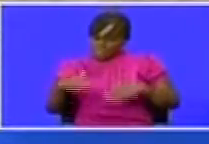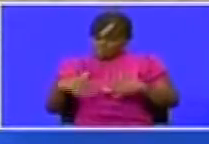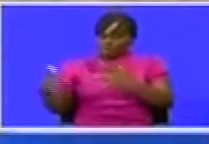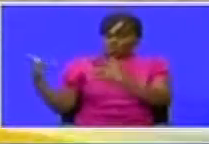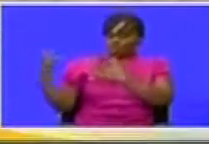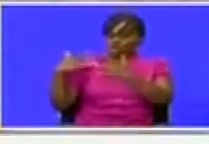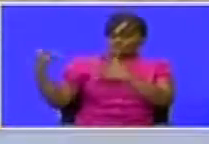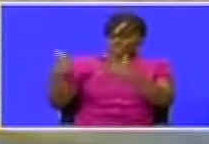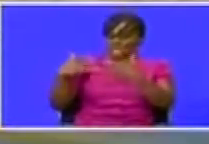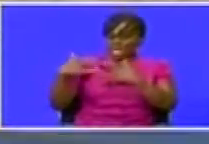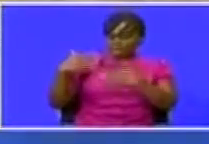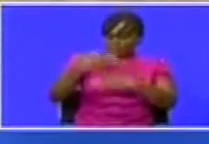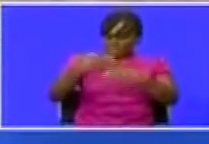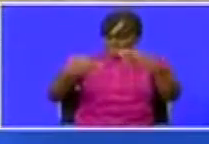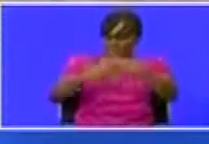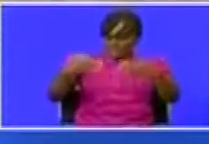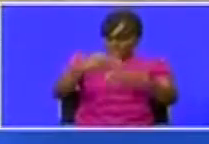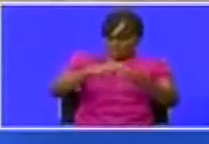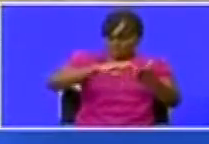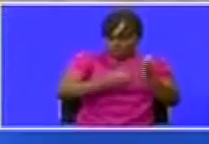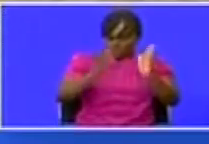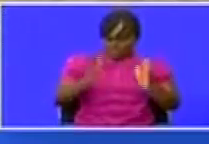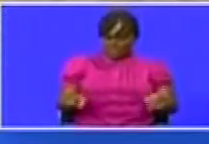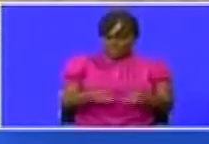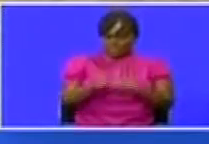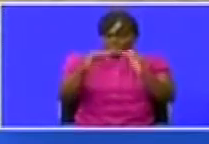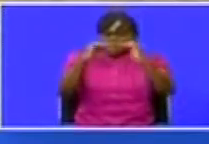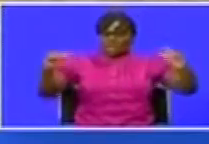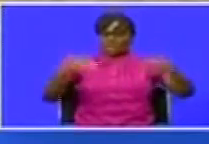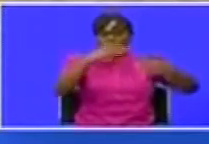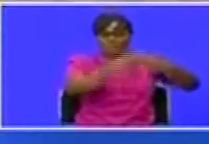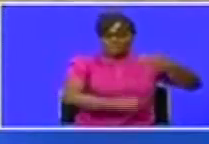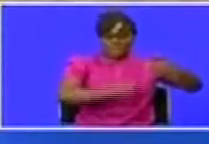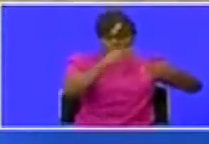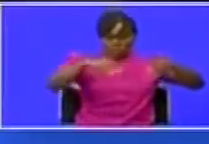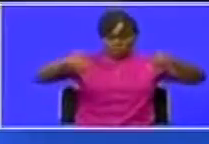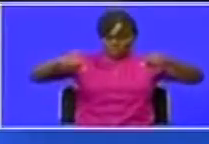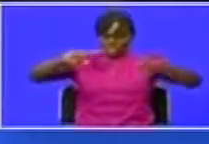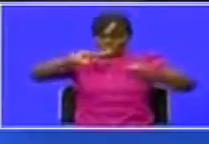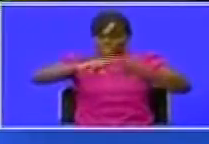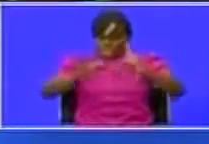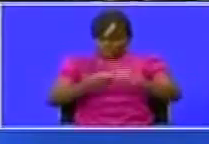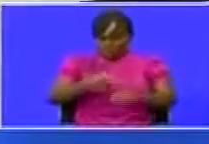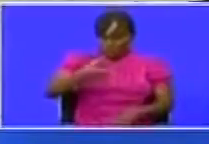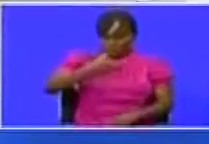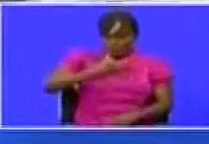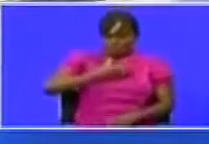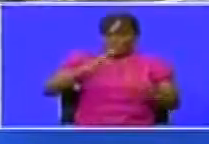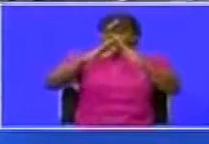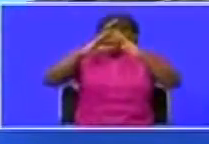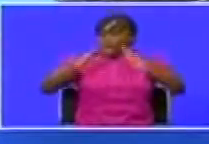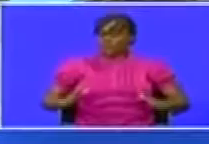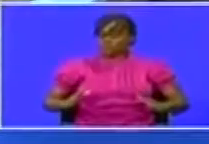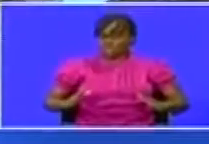in building, the contractors, we must look at the level of materials, the quality standards. The owner of the collapsed